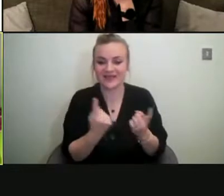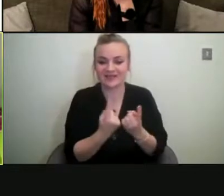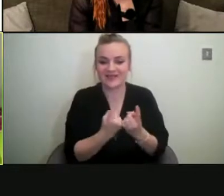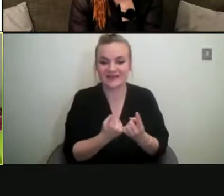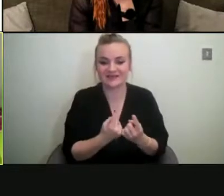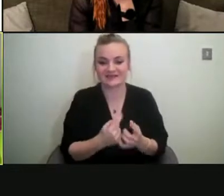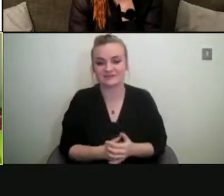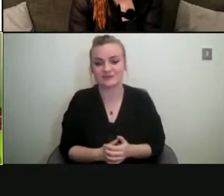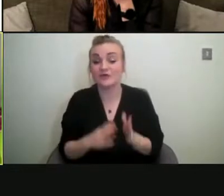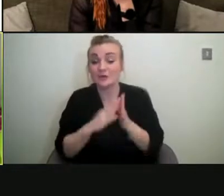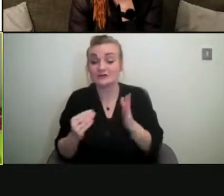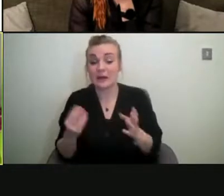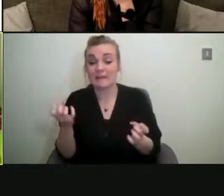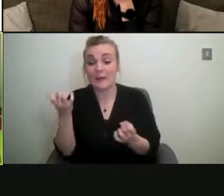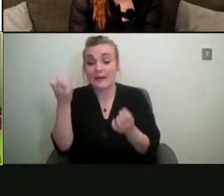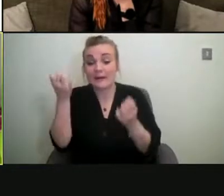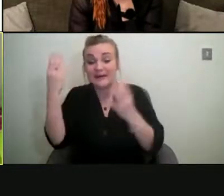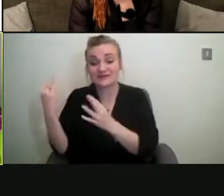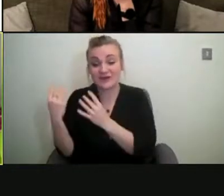Flute.